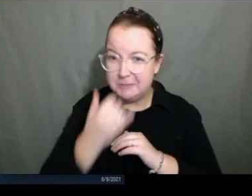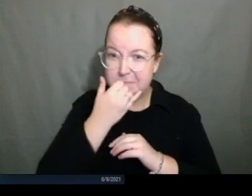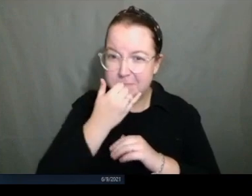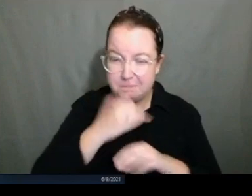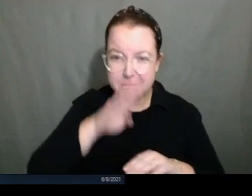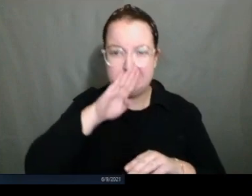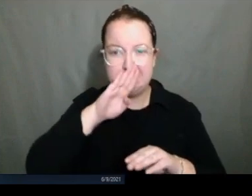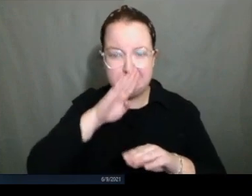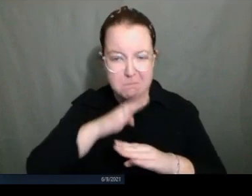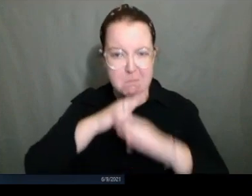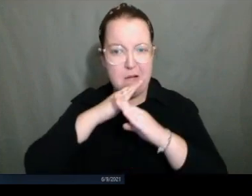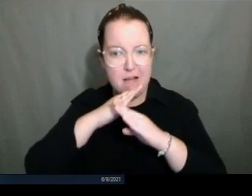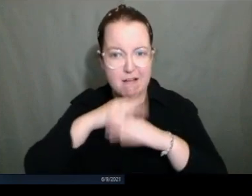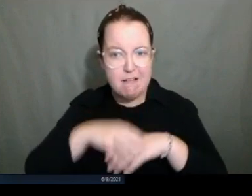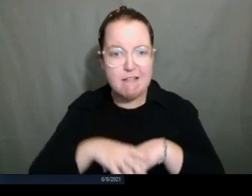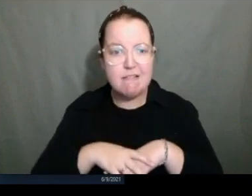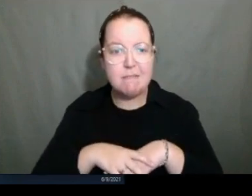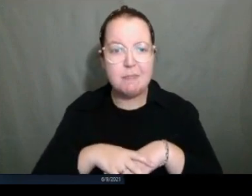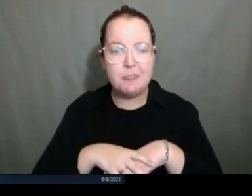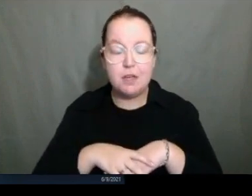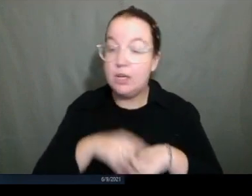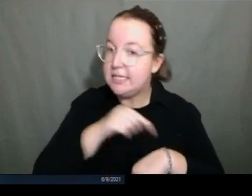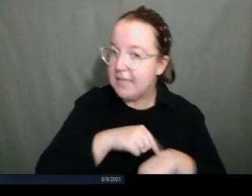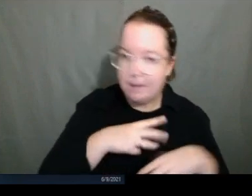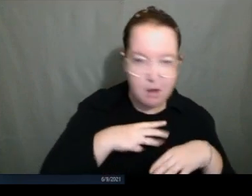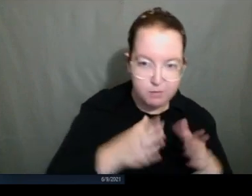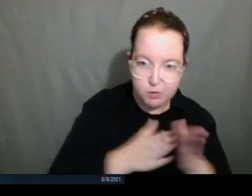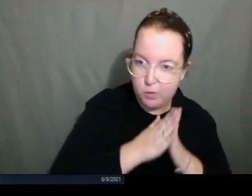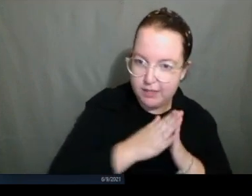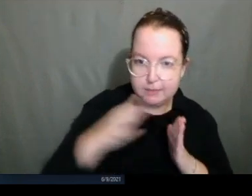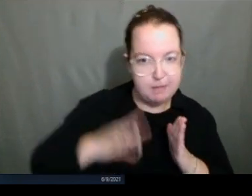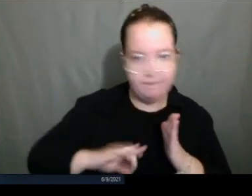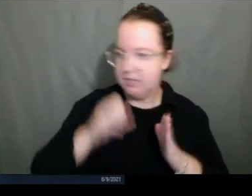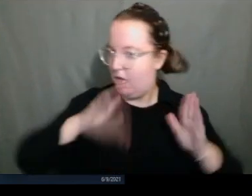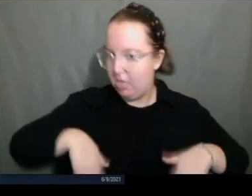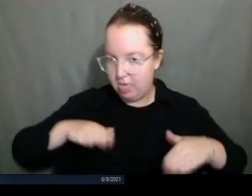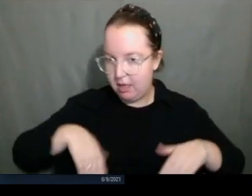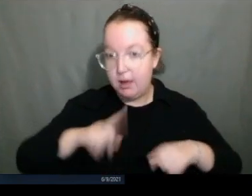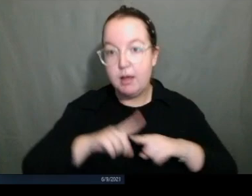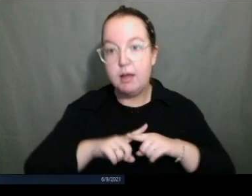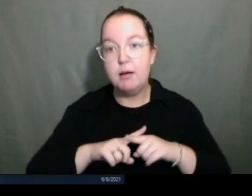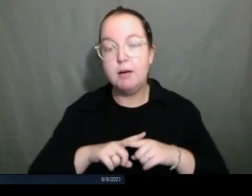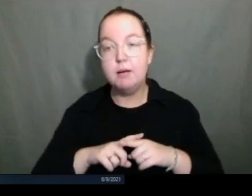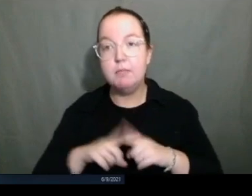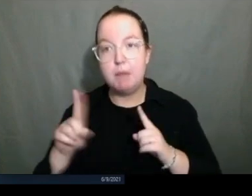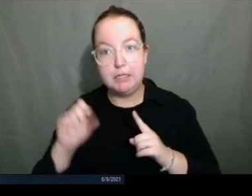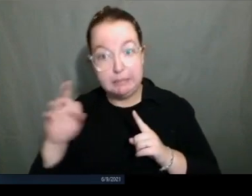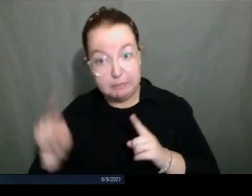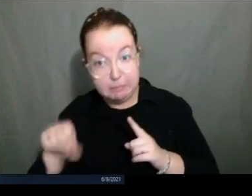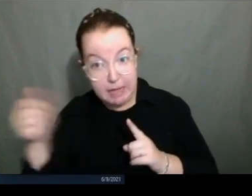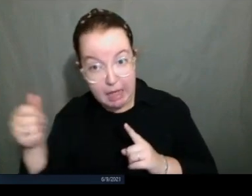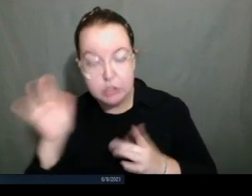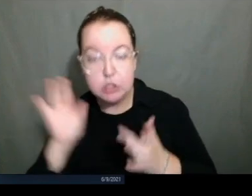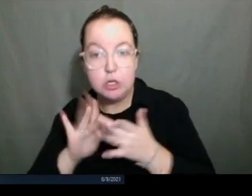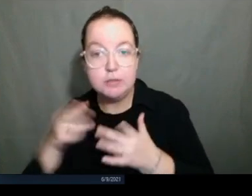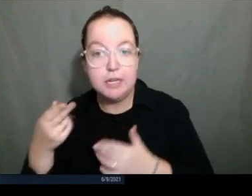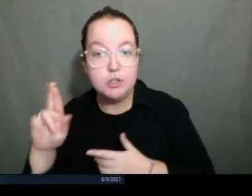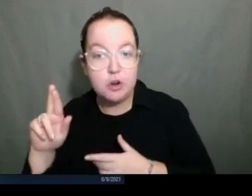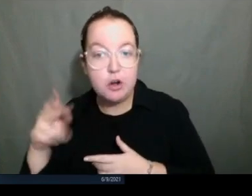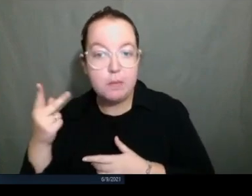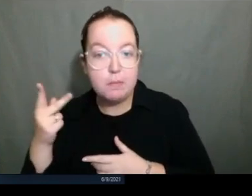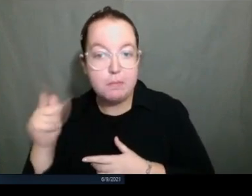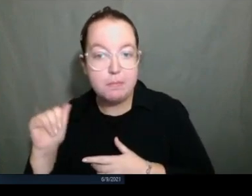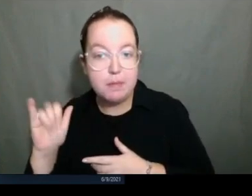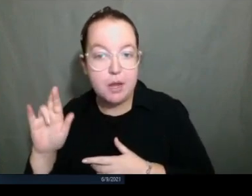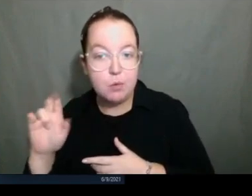something other than time off requests and benefits, which are not live yet, or data, make sure you reach out to the HR and payroll team so